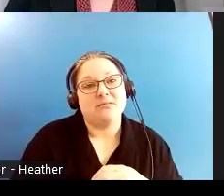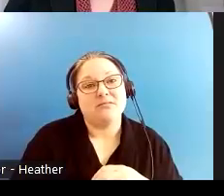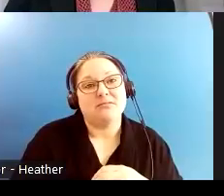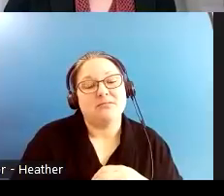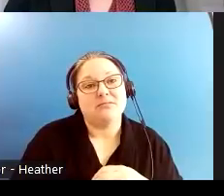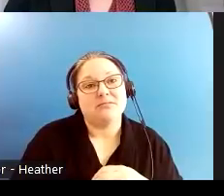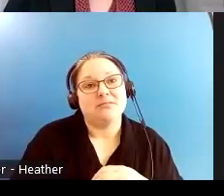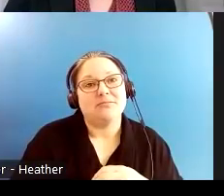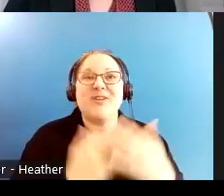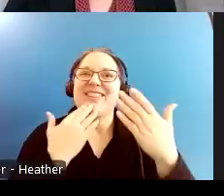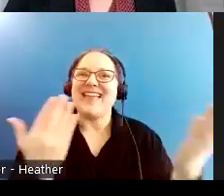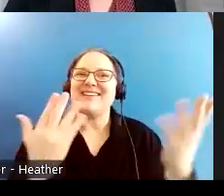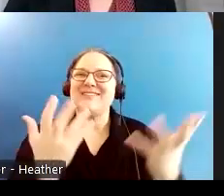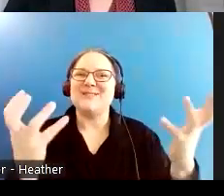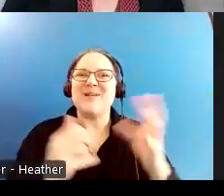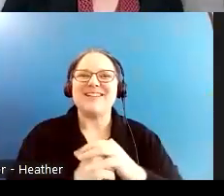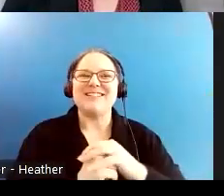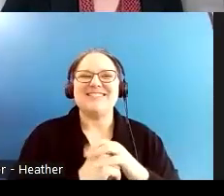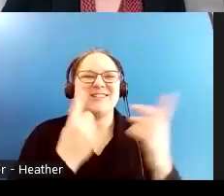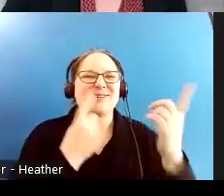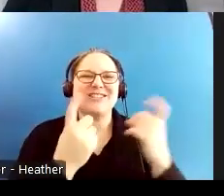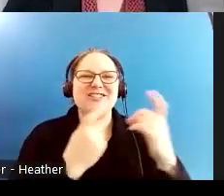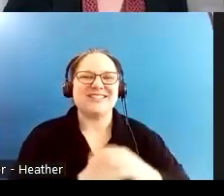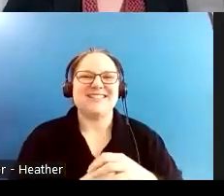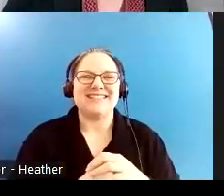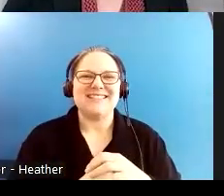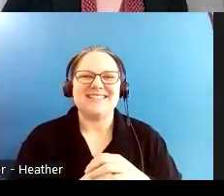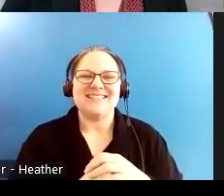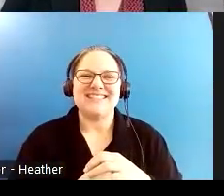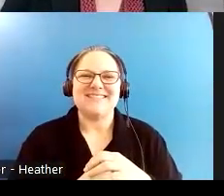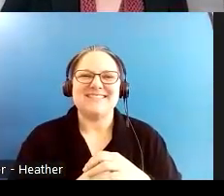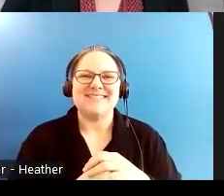thank you so much, and I'll take questions.